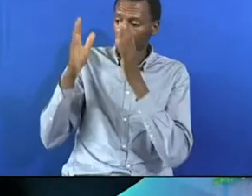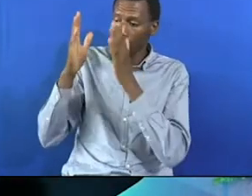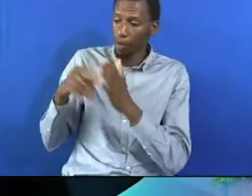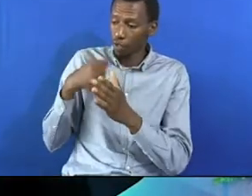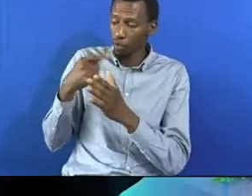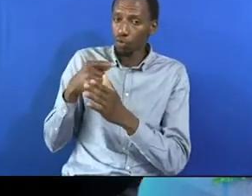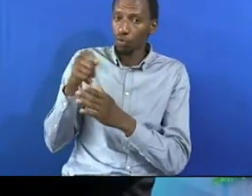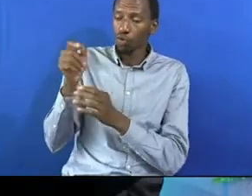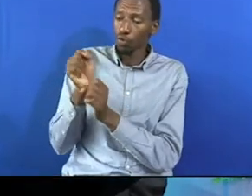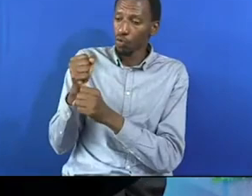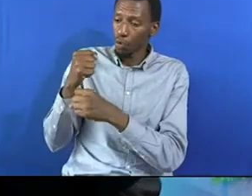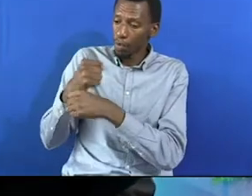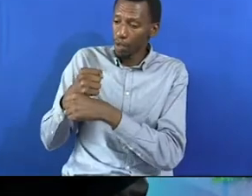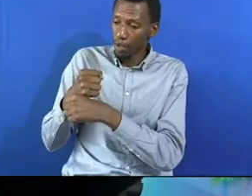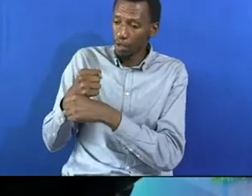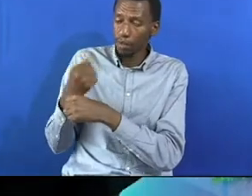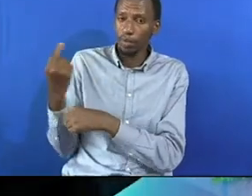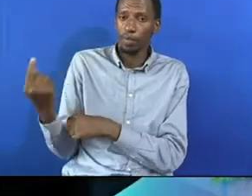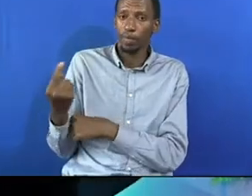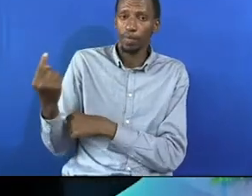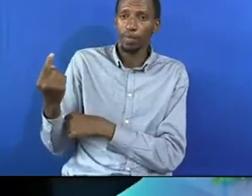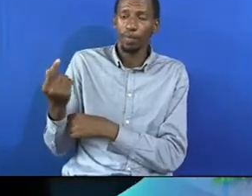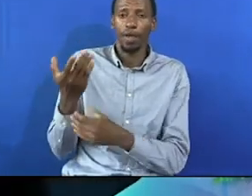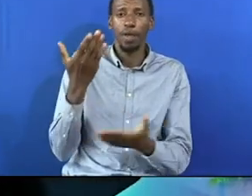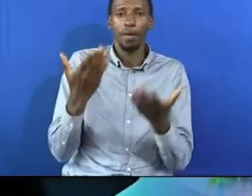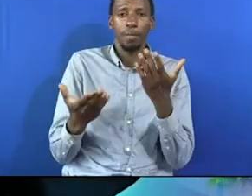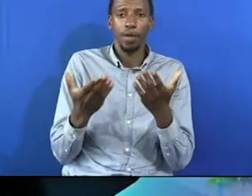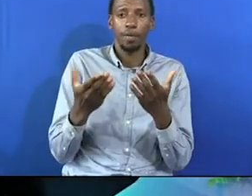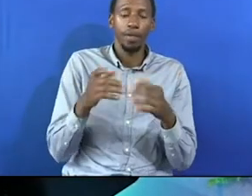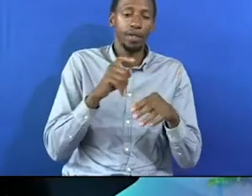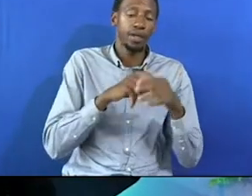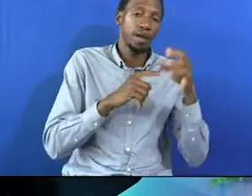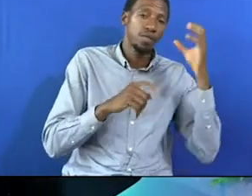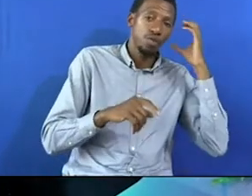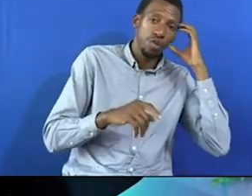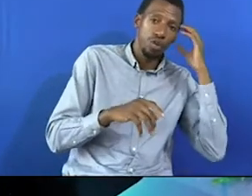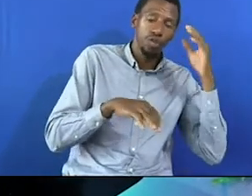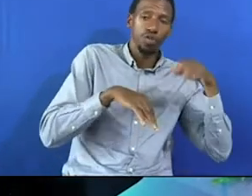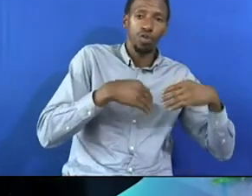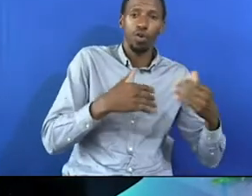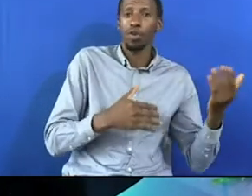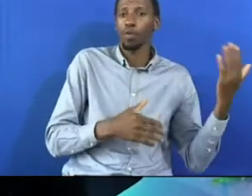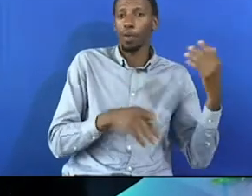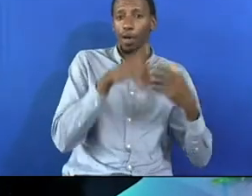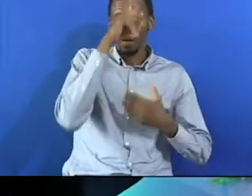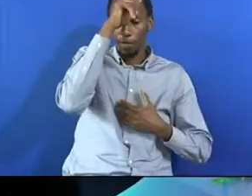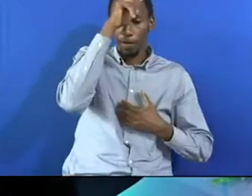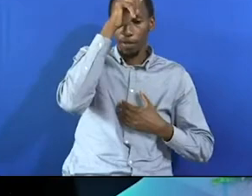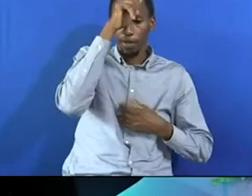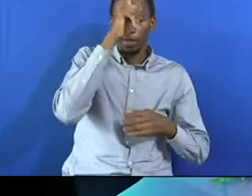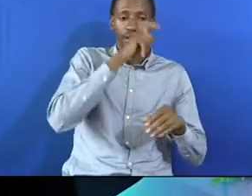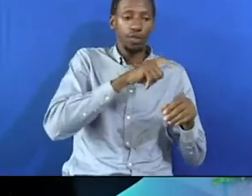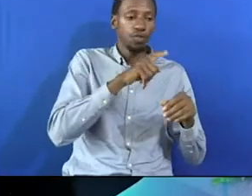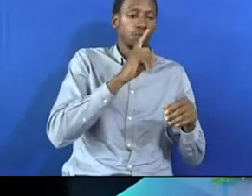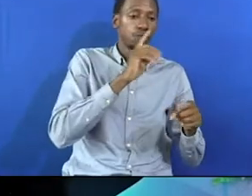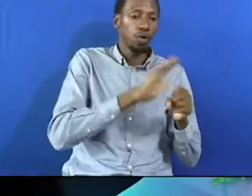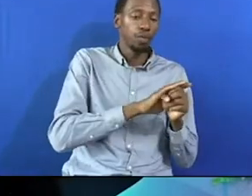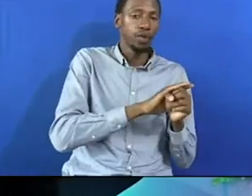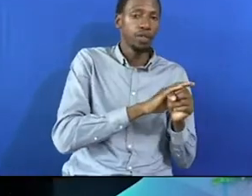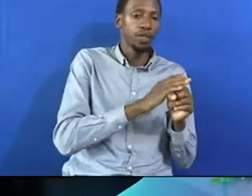through your adventures at the college or back in the village after promising them heaven when you come to Nairobi.